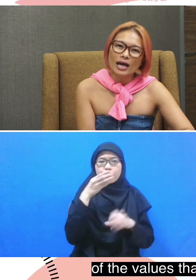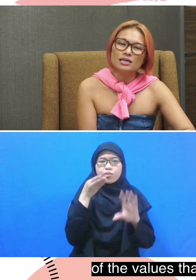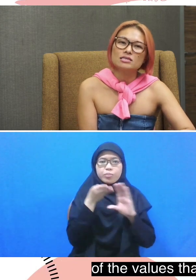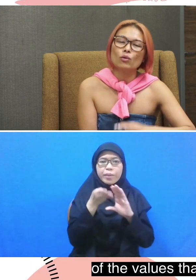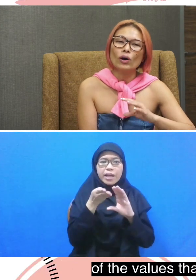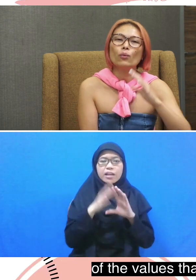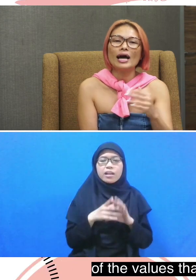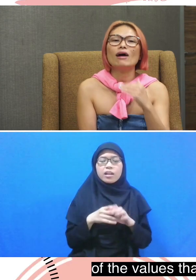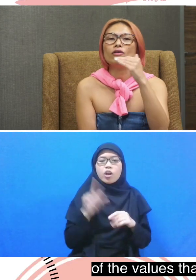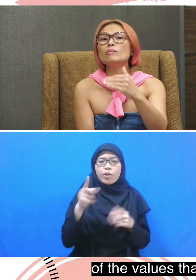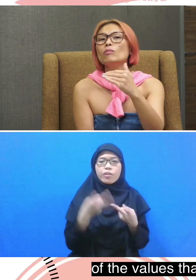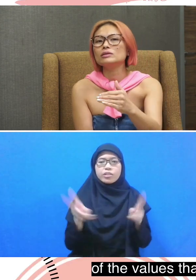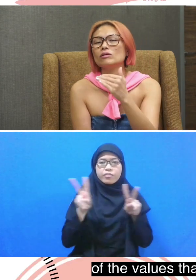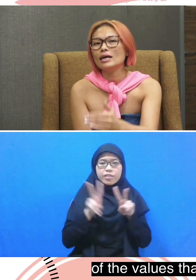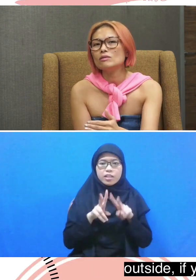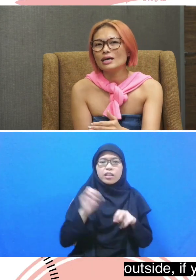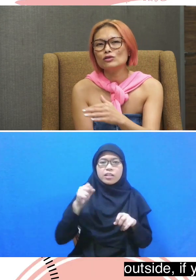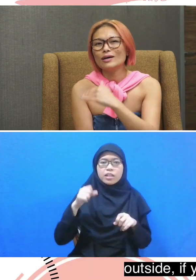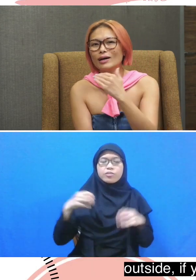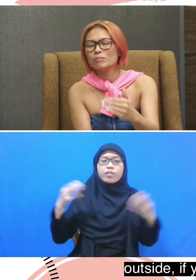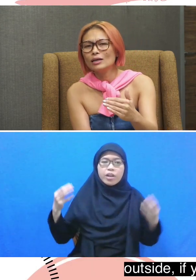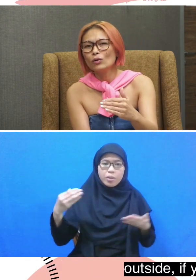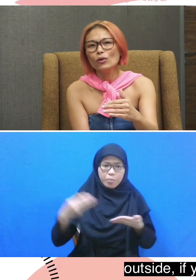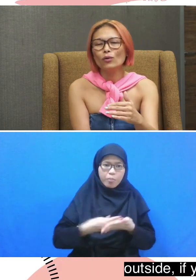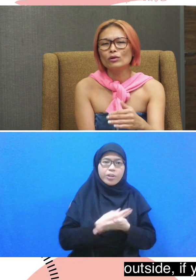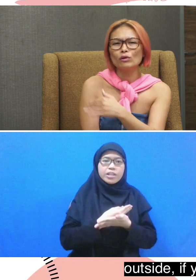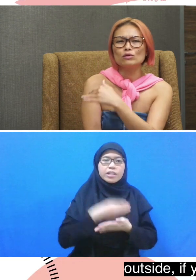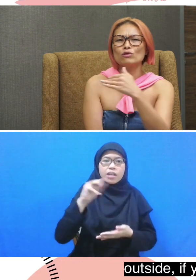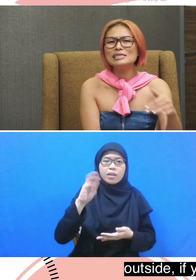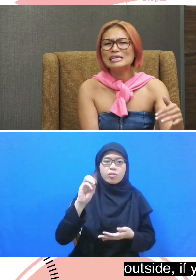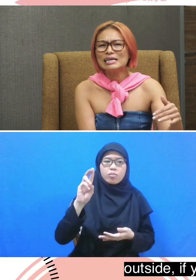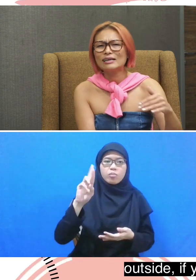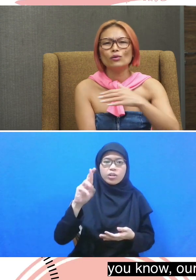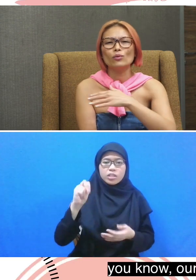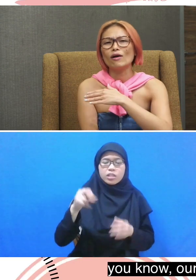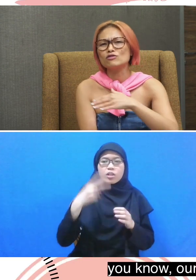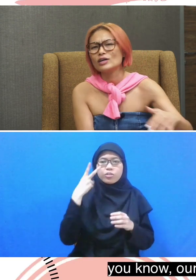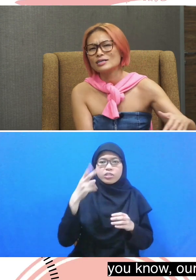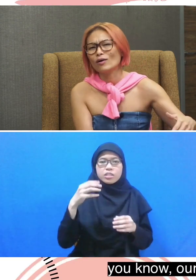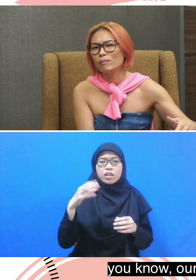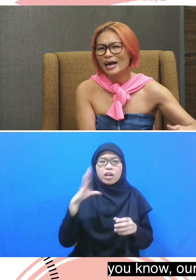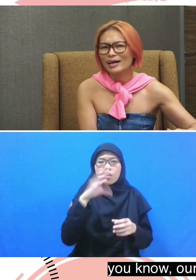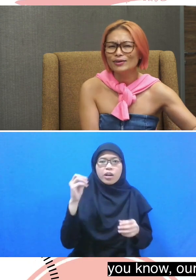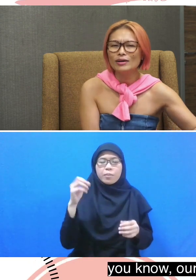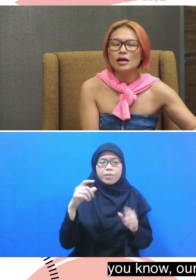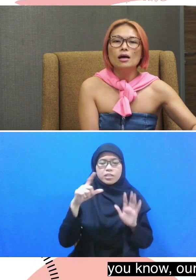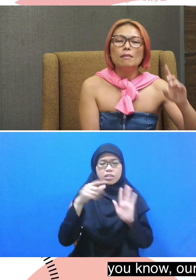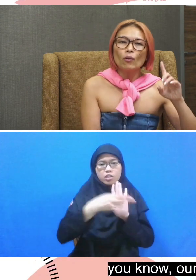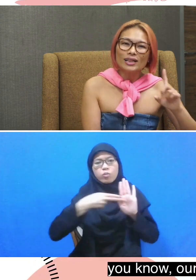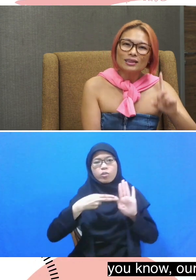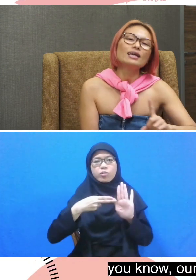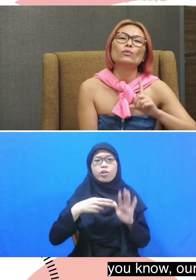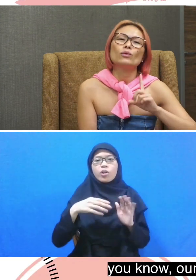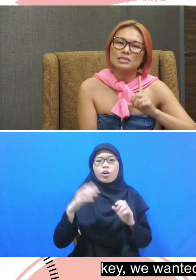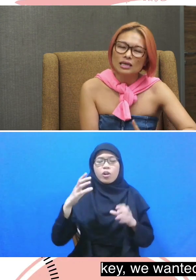we've had is, while we are very modern on the outside, if you see our company logo, no, look so sleek, you know, our trucks are all black color. But